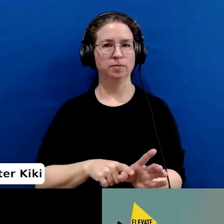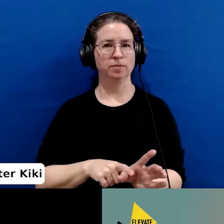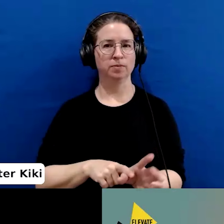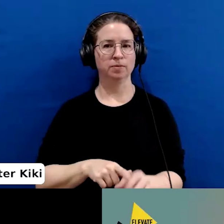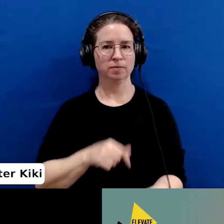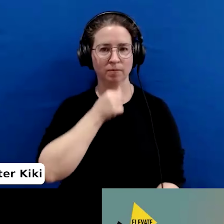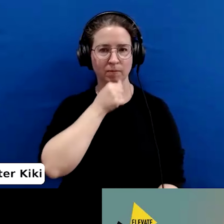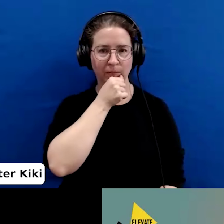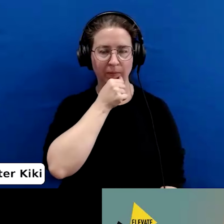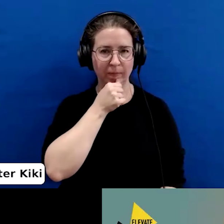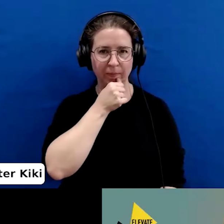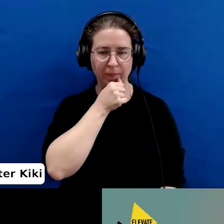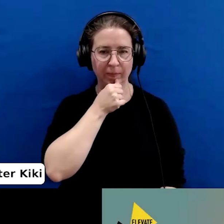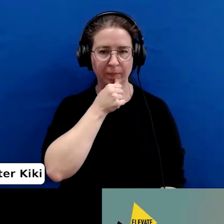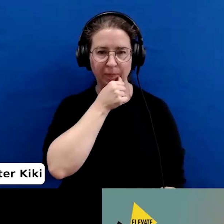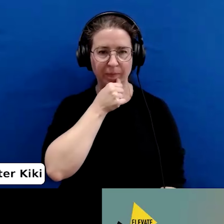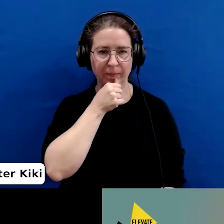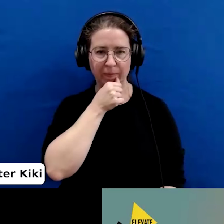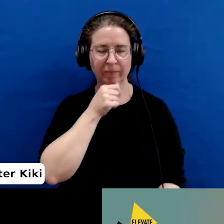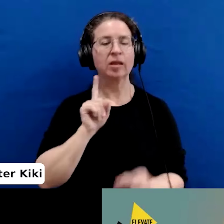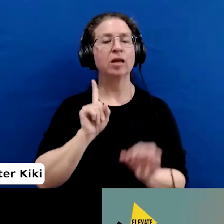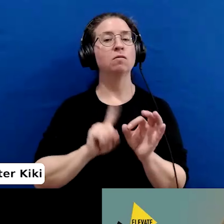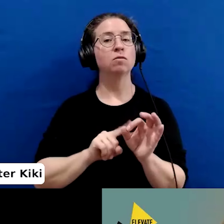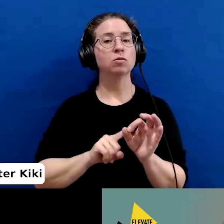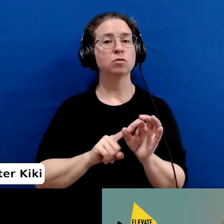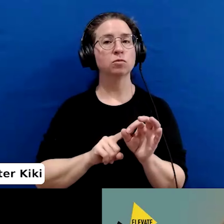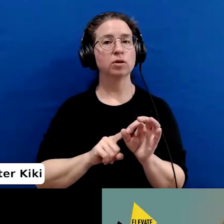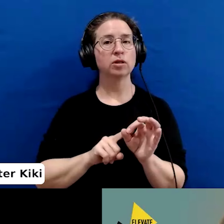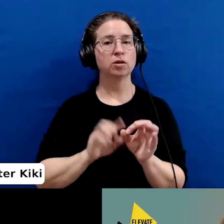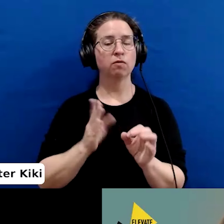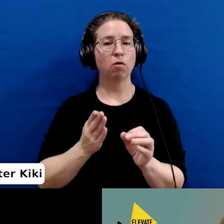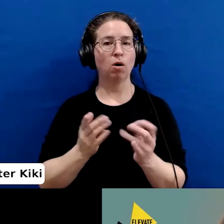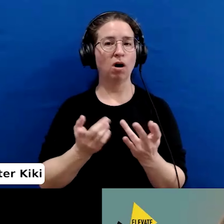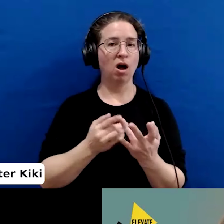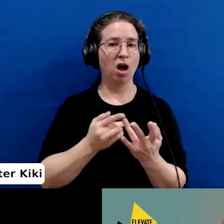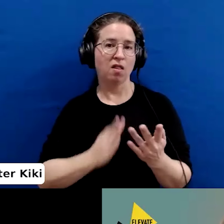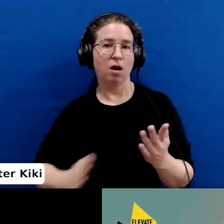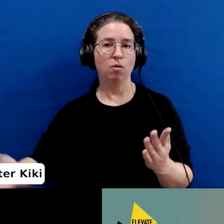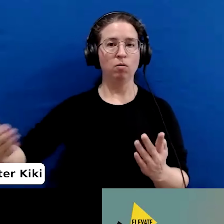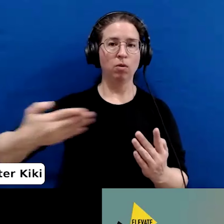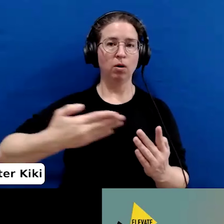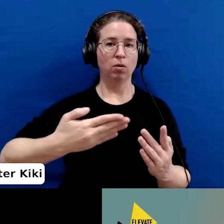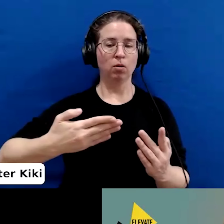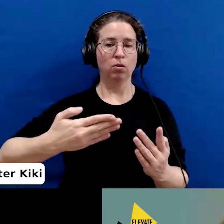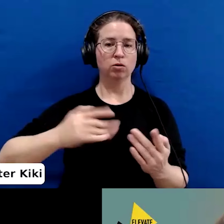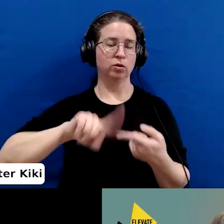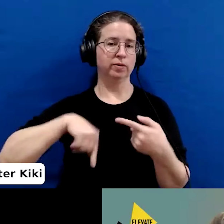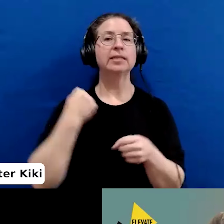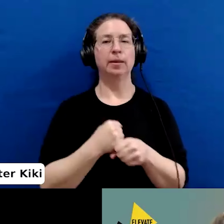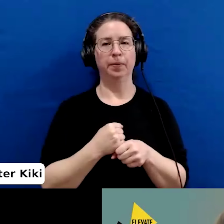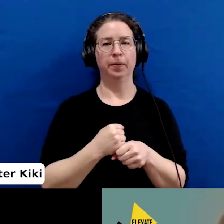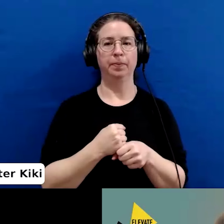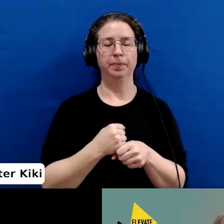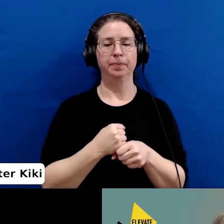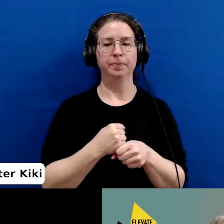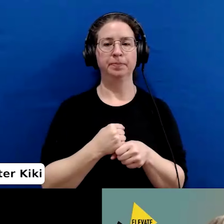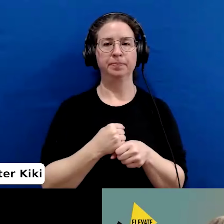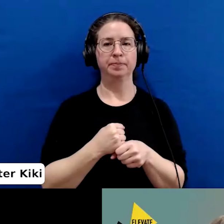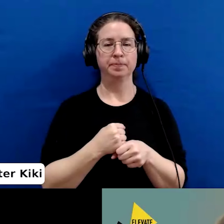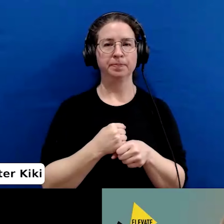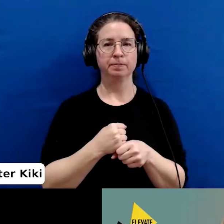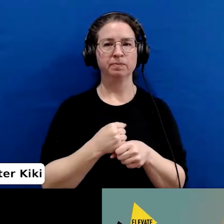There's a question regarding alternative pathways. So if you don't get, so say you don't get an offer for the degree